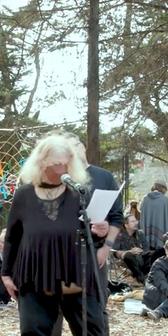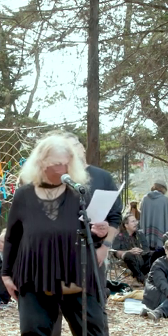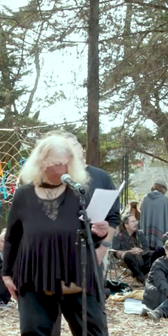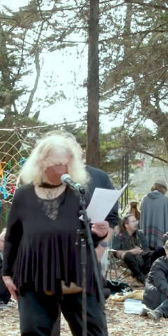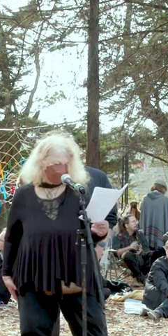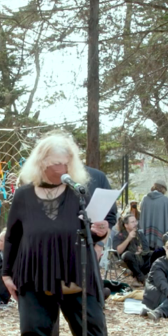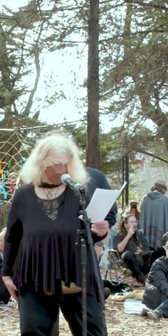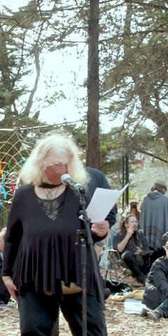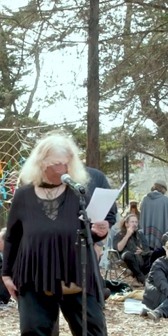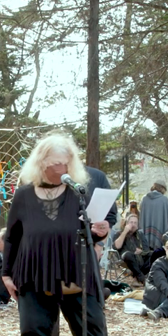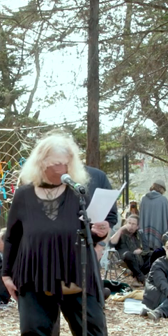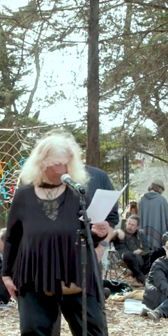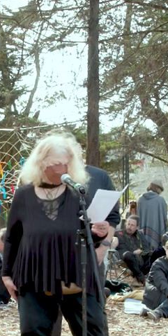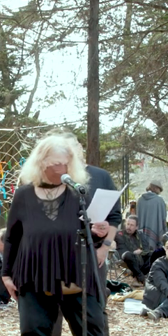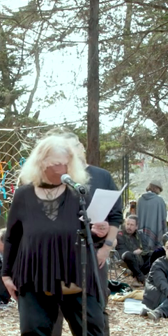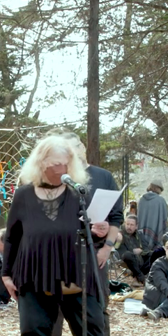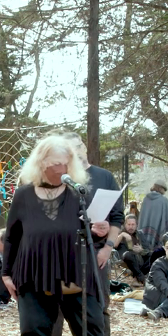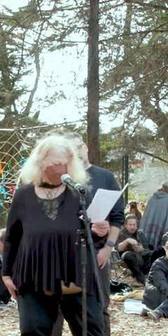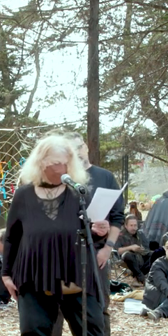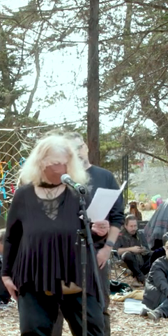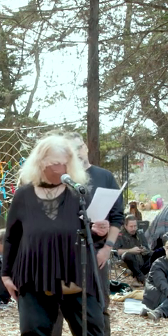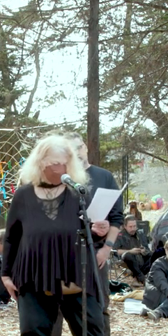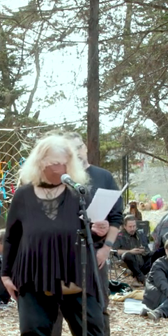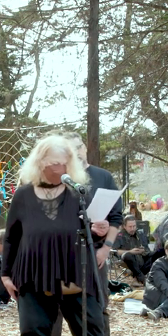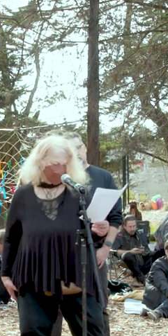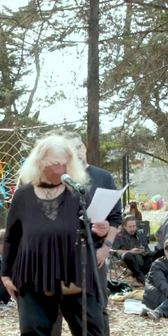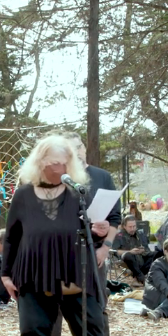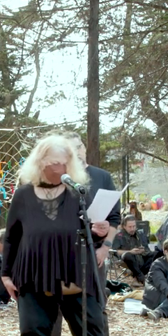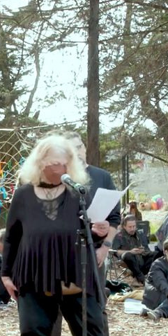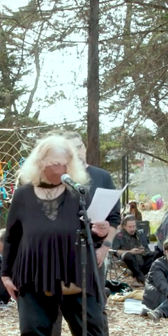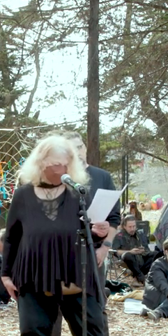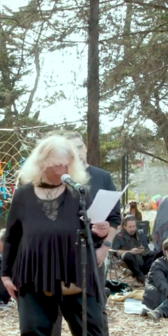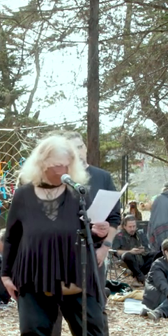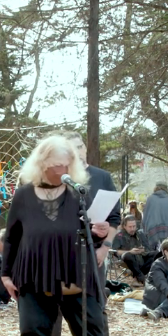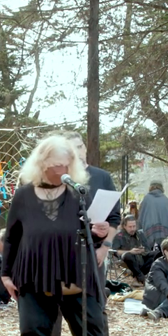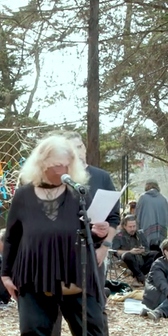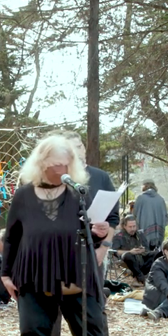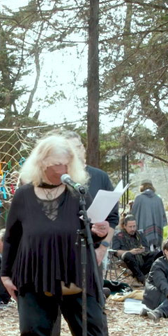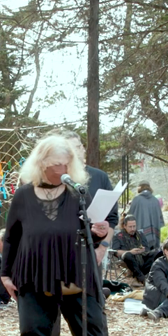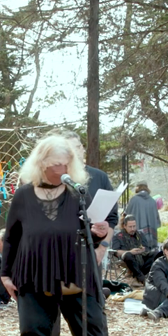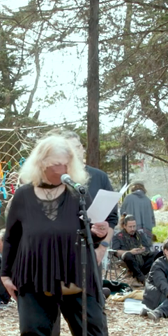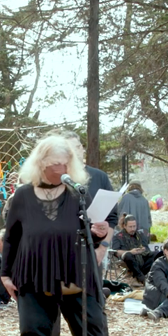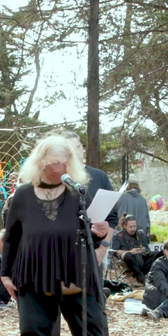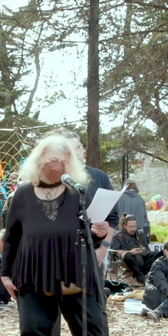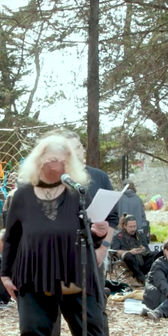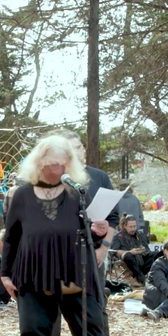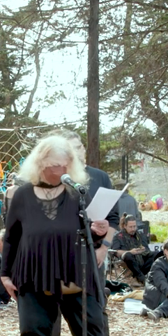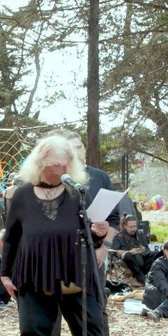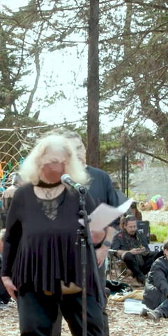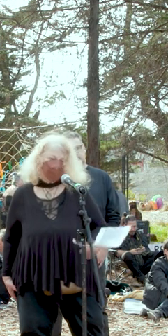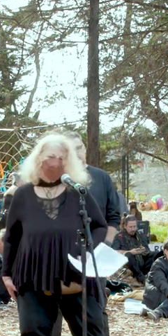Godard, Jeanette Bockhold, Janine Juliet Bressel, Jerry